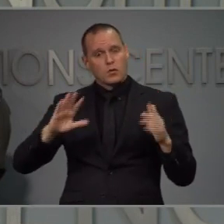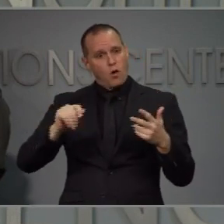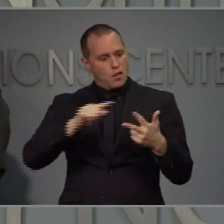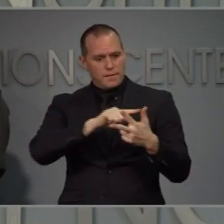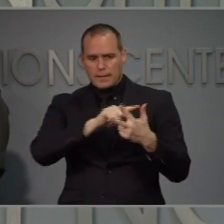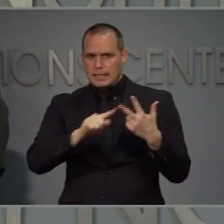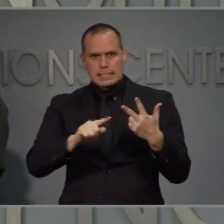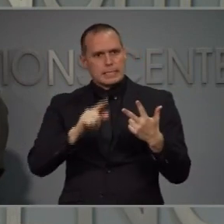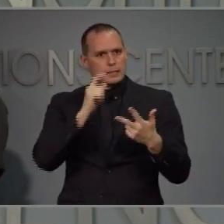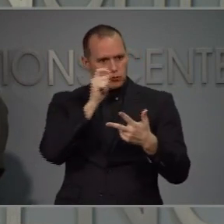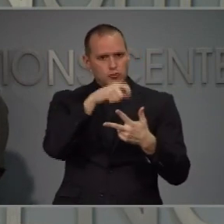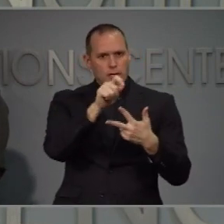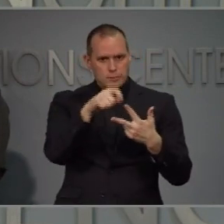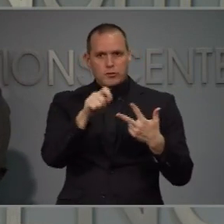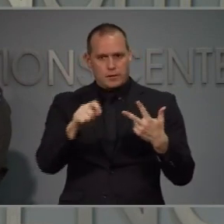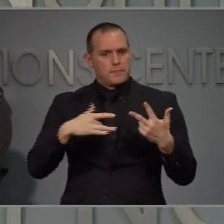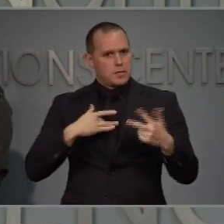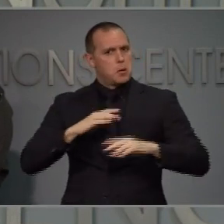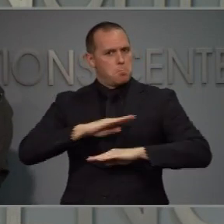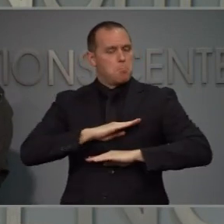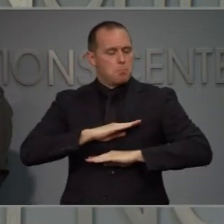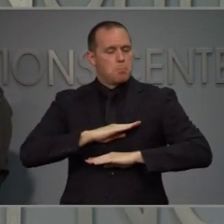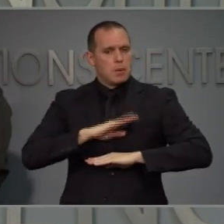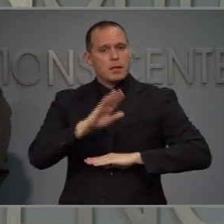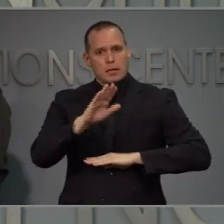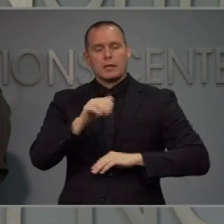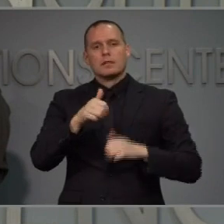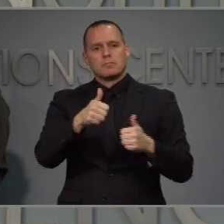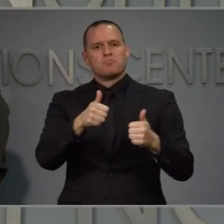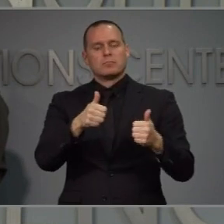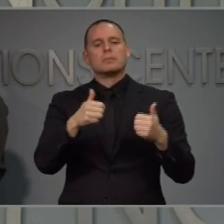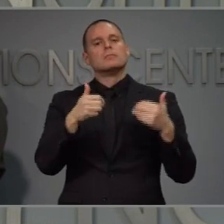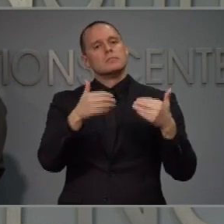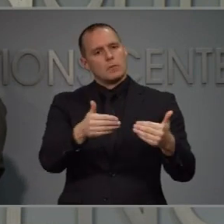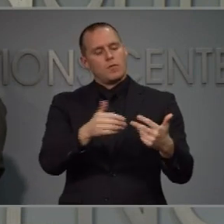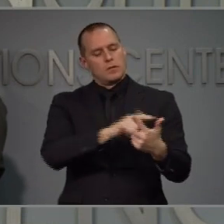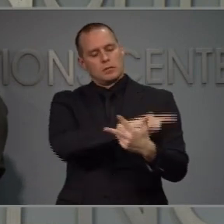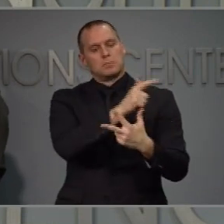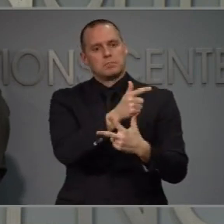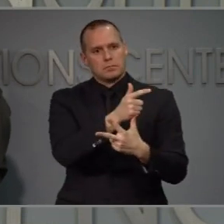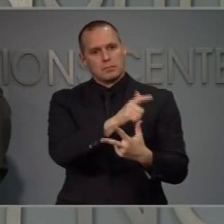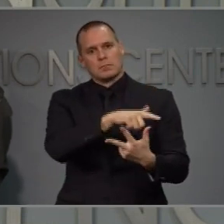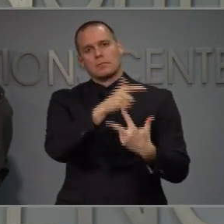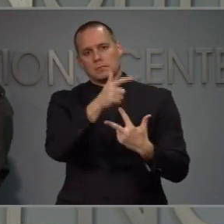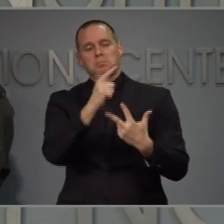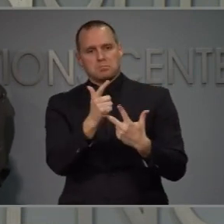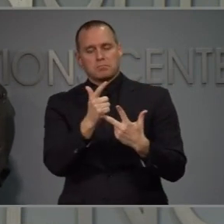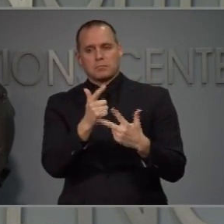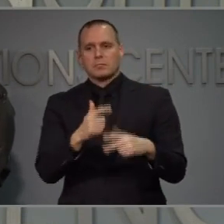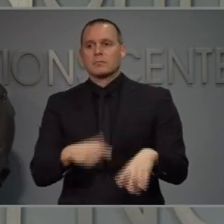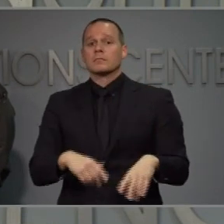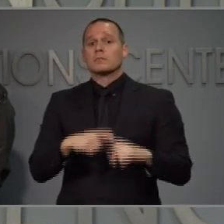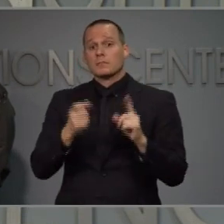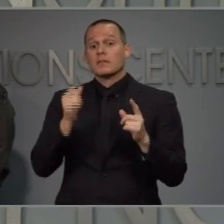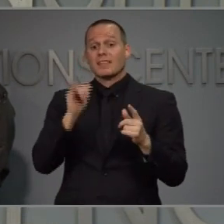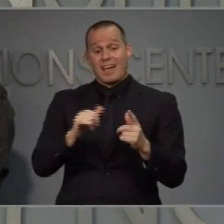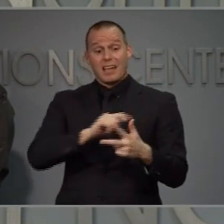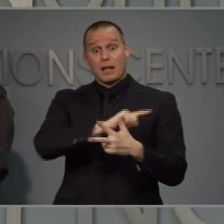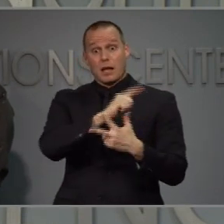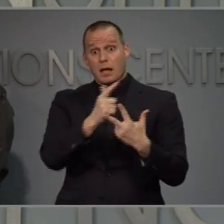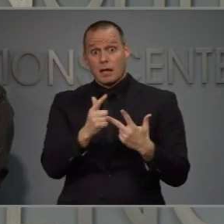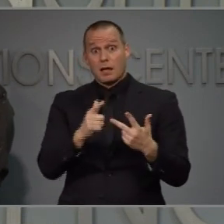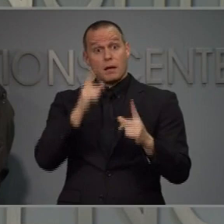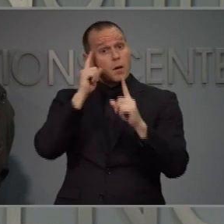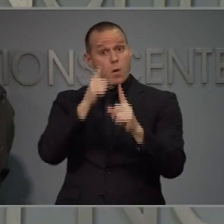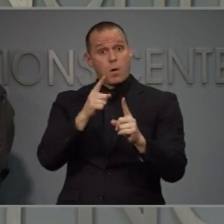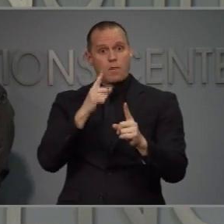that we've got a handle on it in order to increase the economic activity that's going on, get more people back to